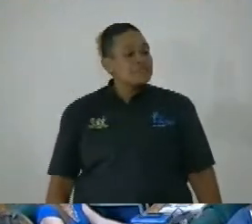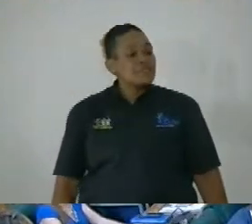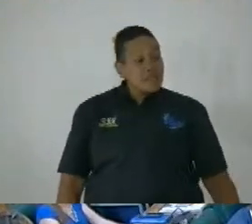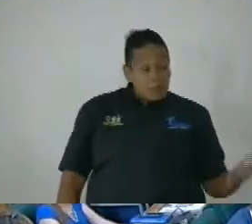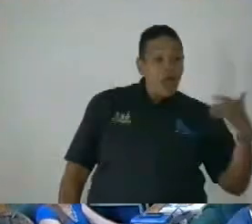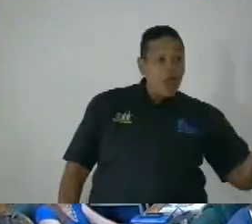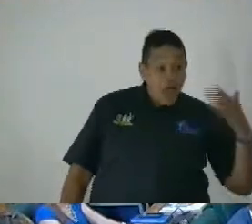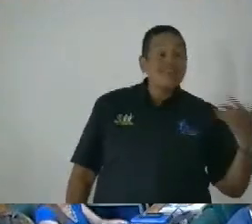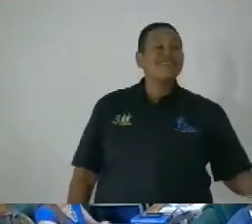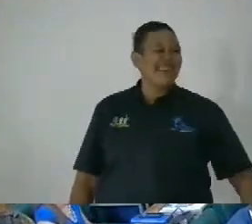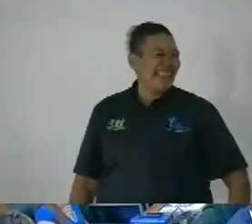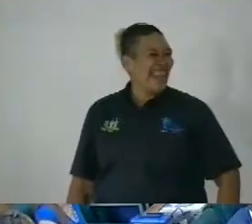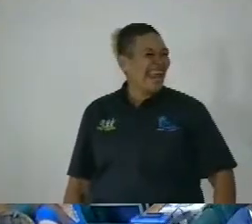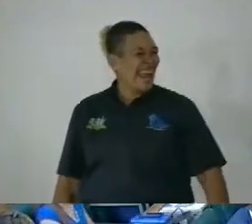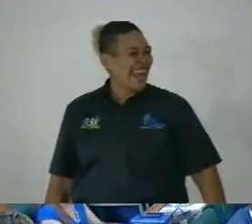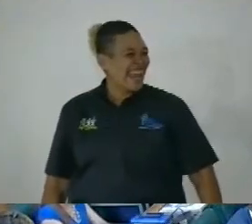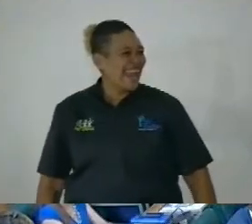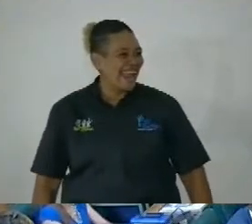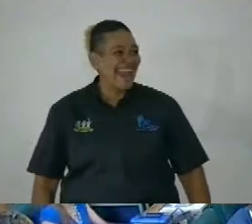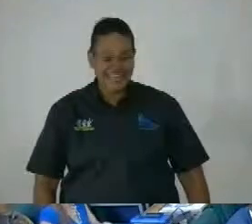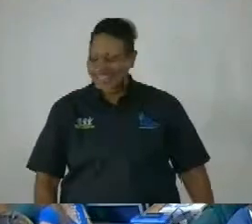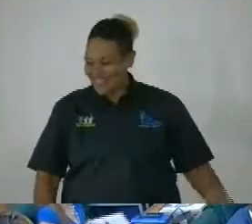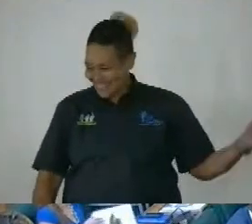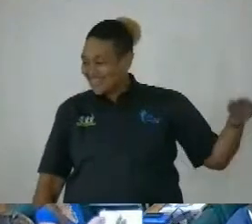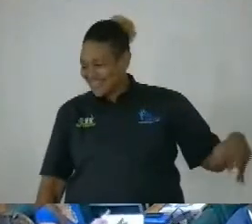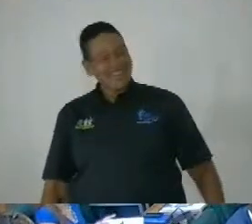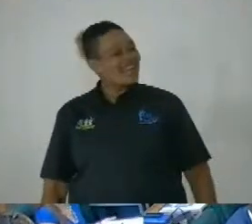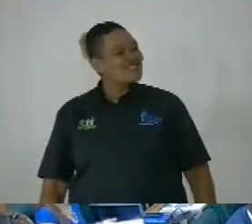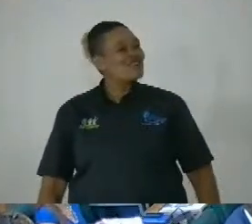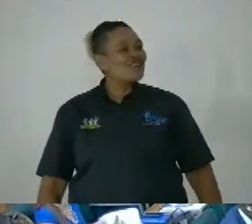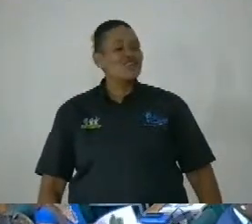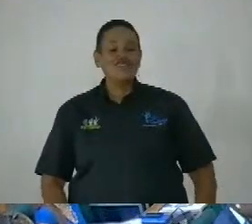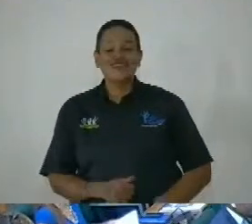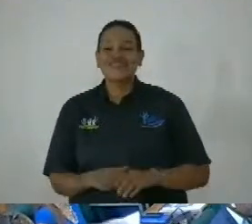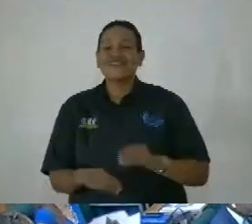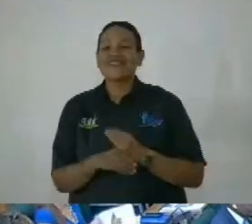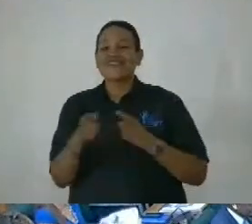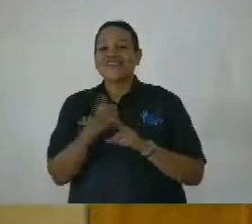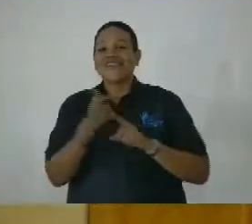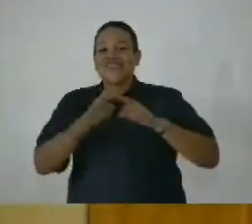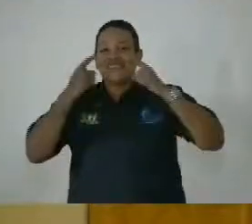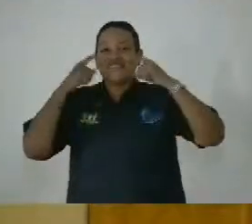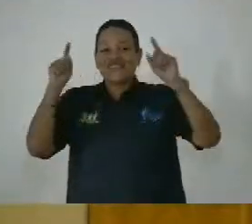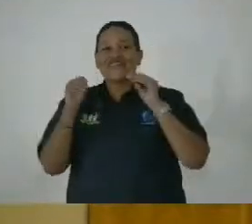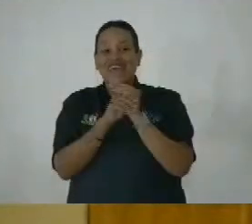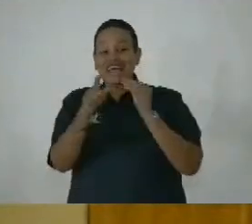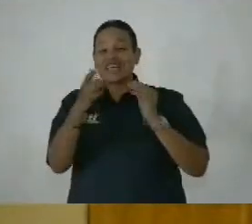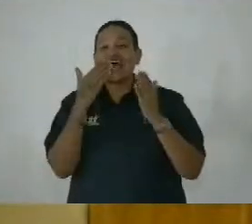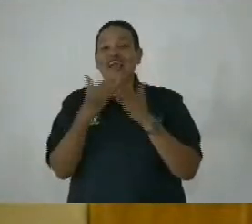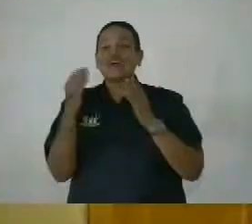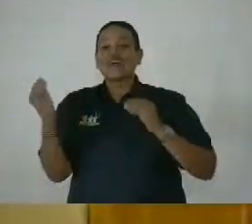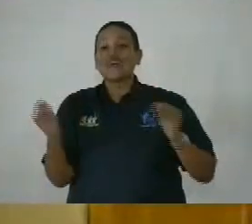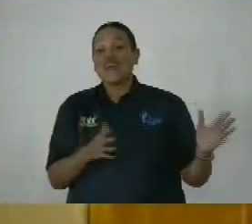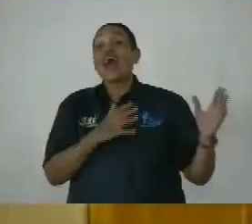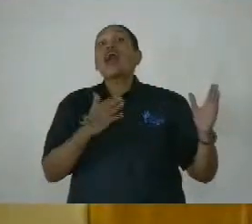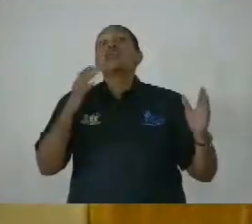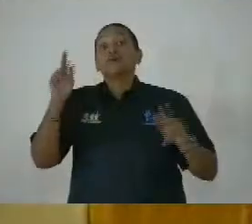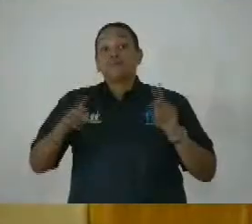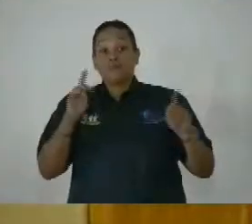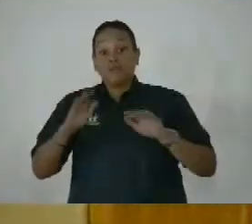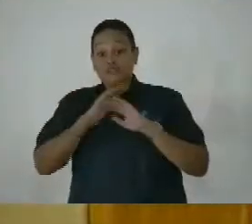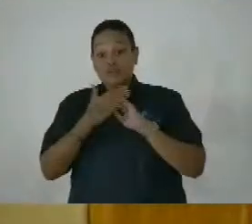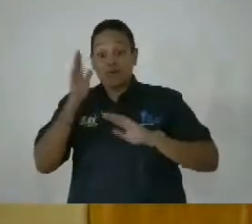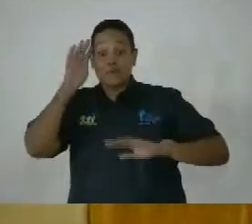In the third term, with peace, prosperity, and good order, the people of Jamaica